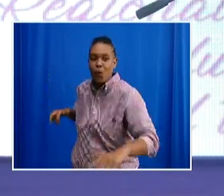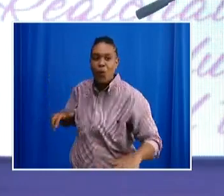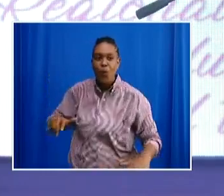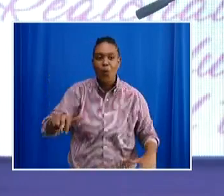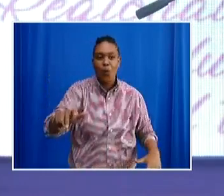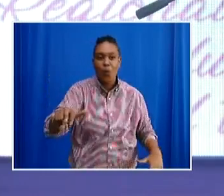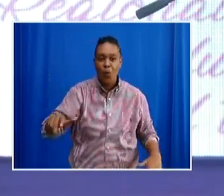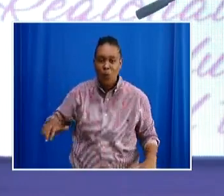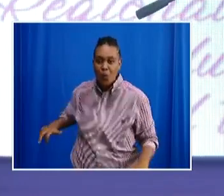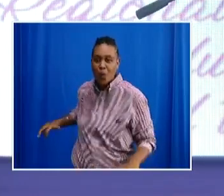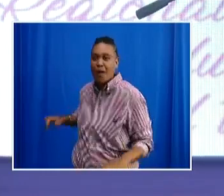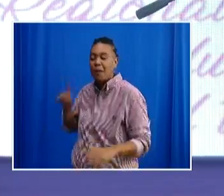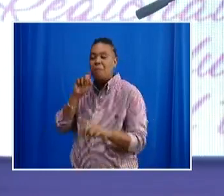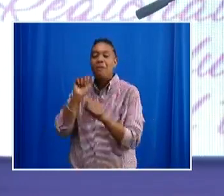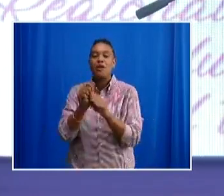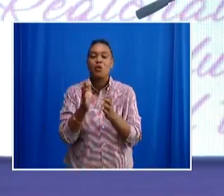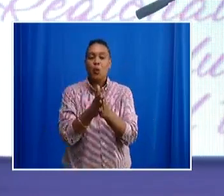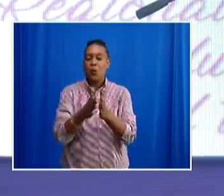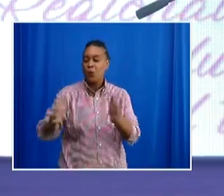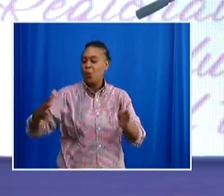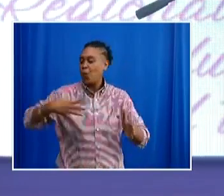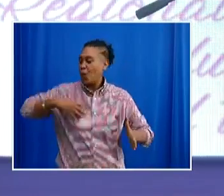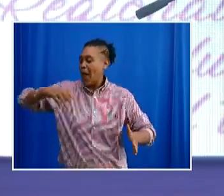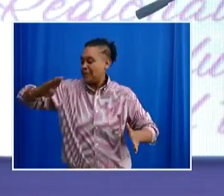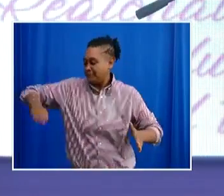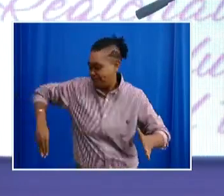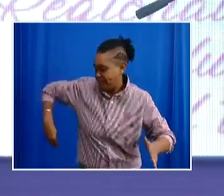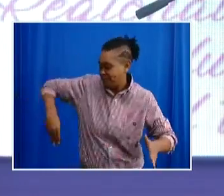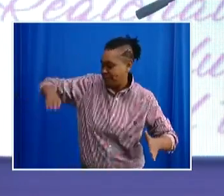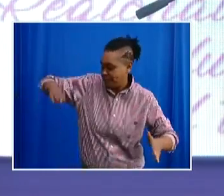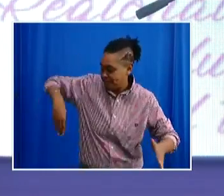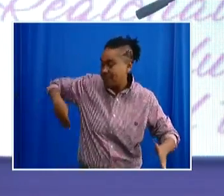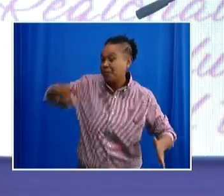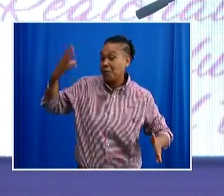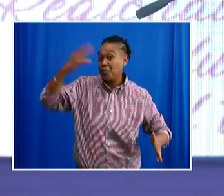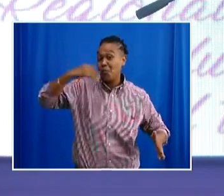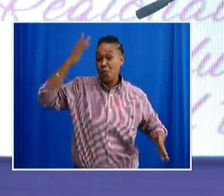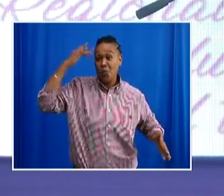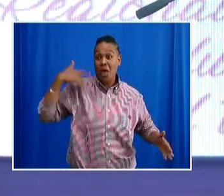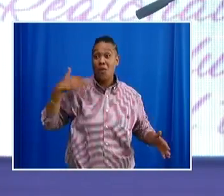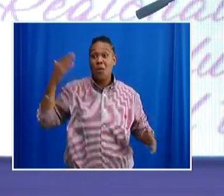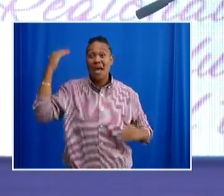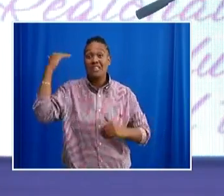sure it's nicely whitewashed and beautiful, because we're expecting over